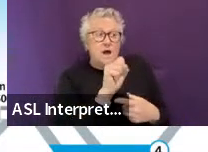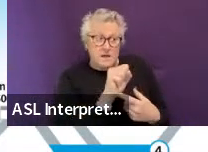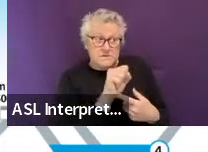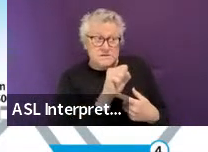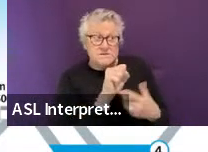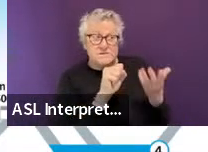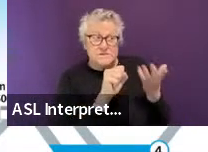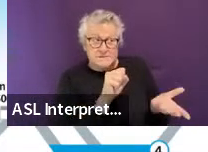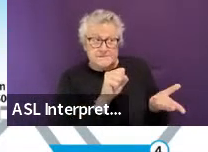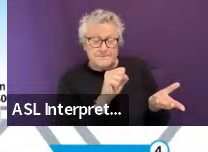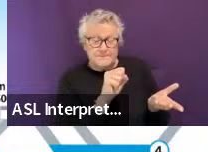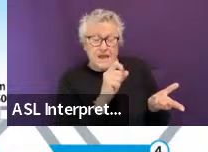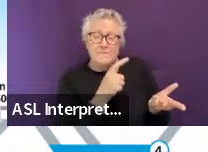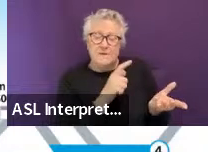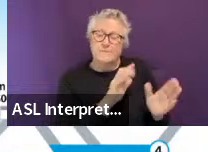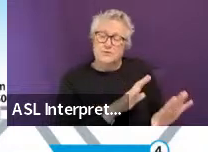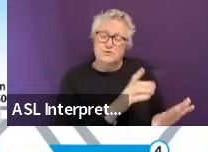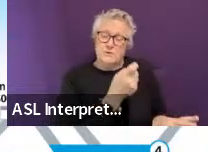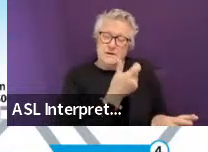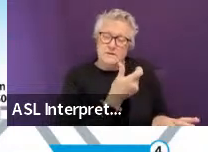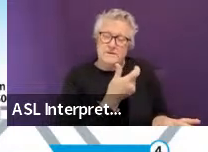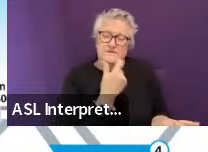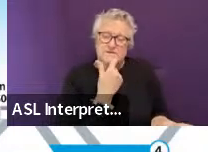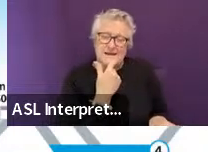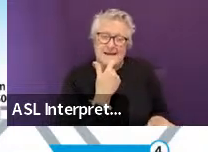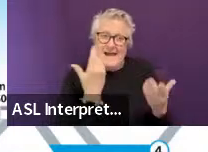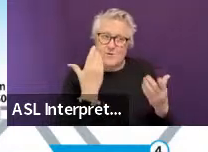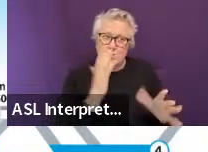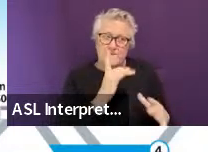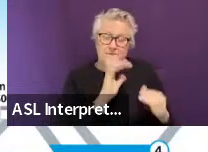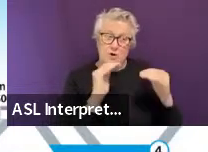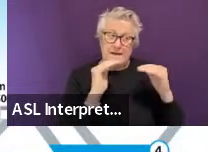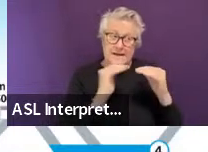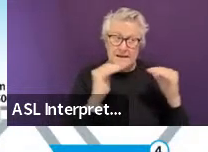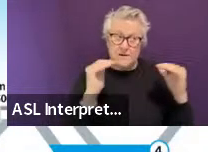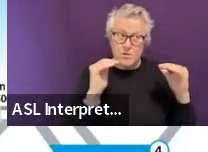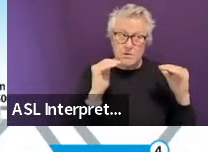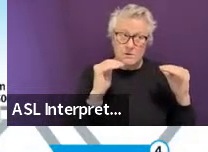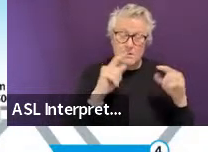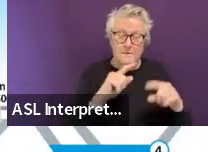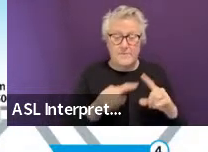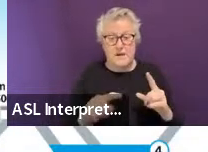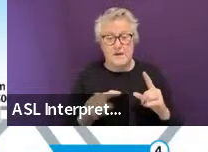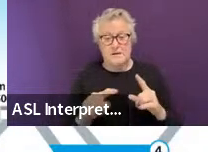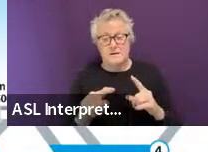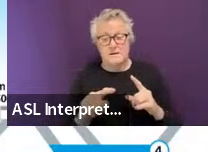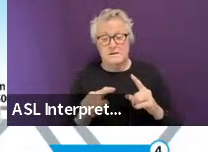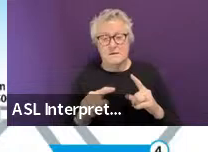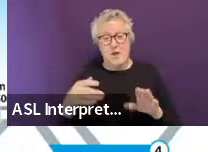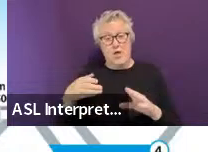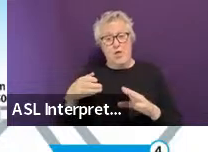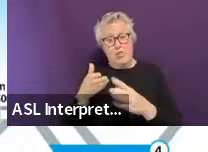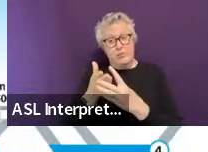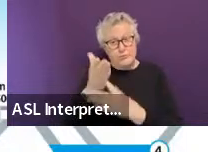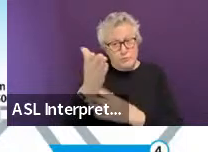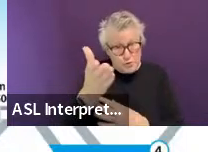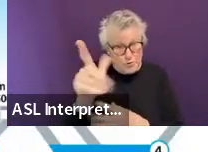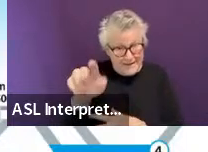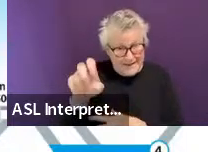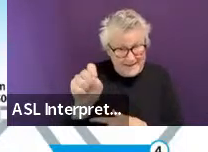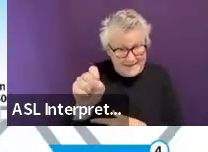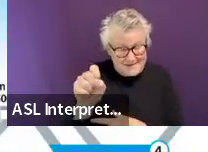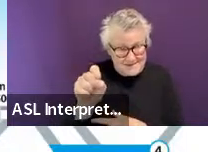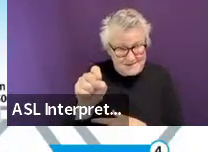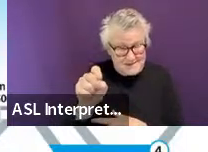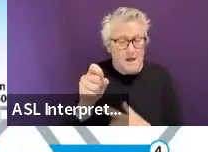they're equal. I think if you were talking like through lanes, I would think each through lane would be considered equal, and you kind of go